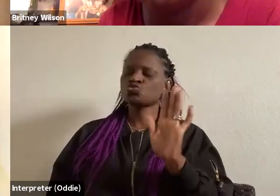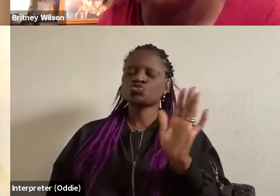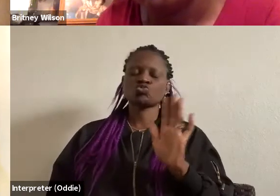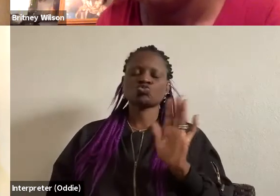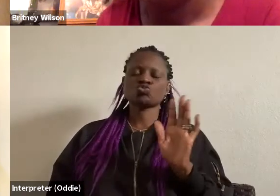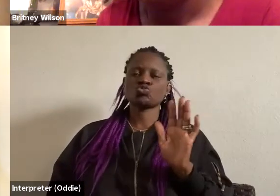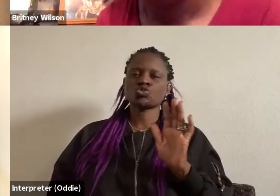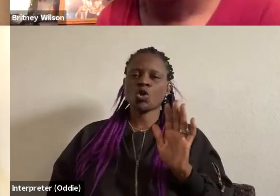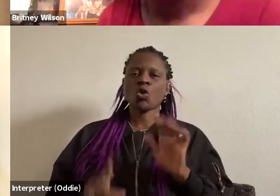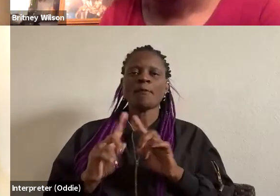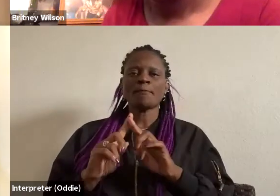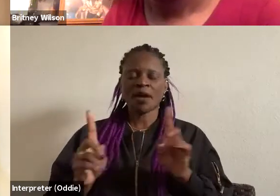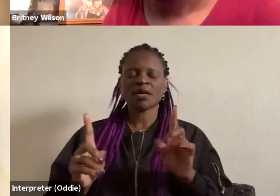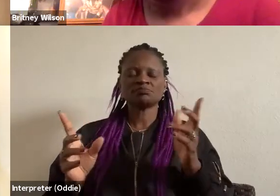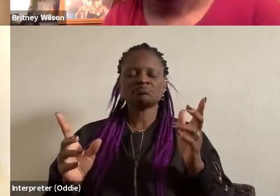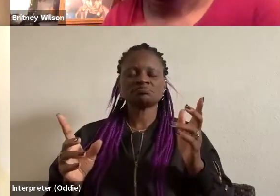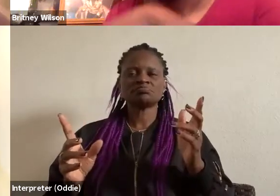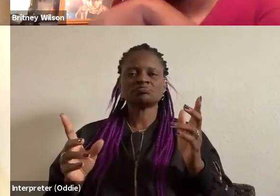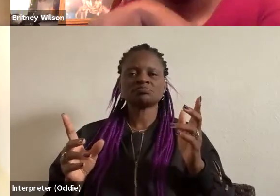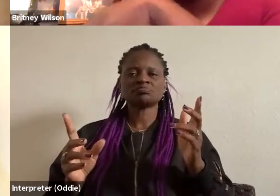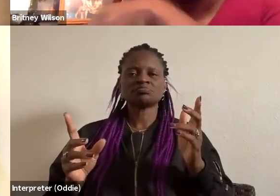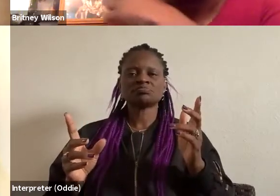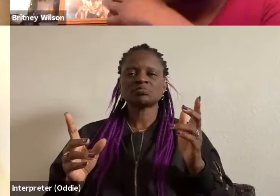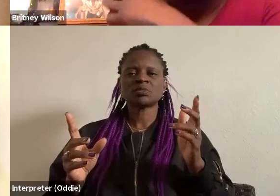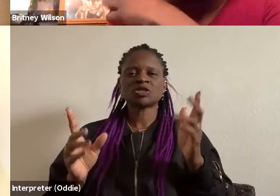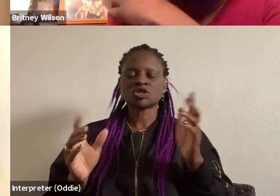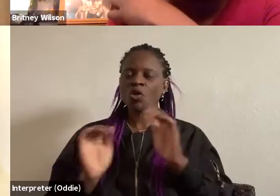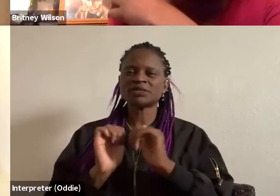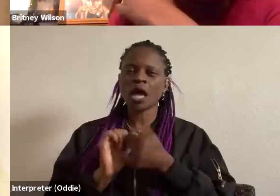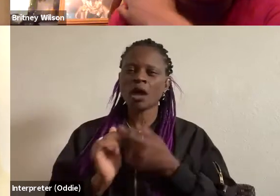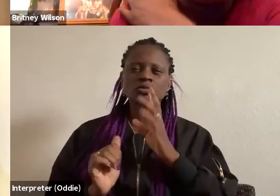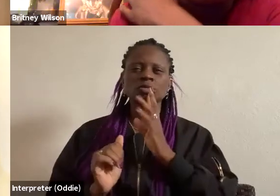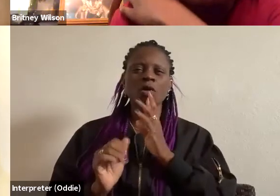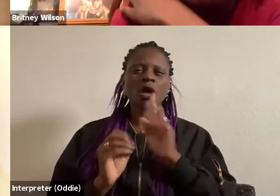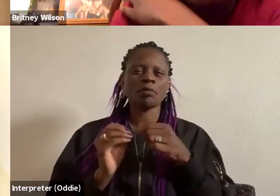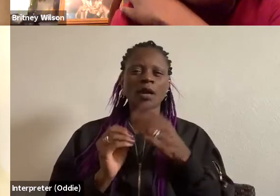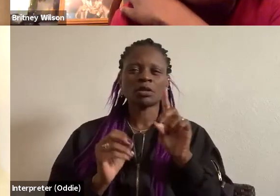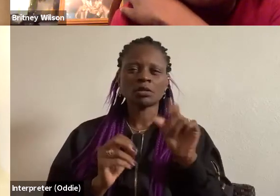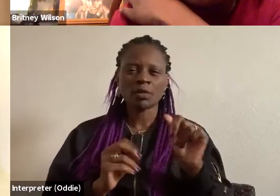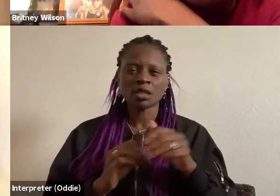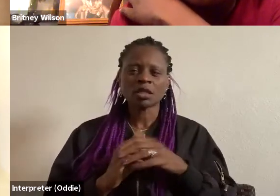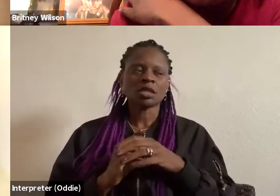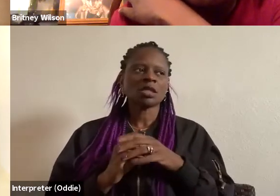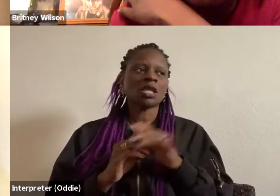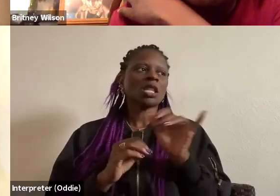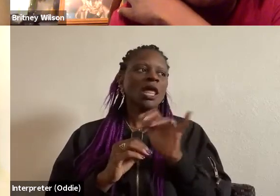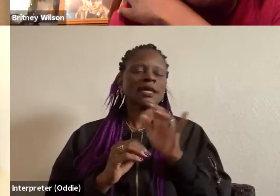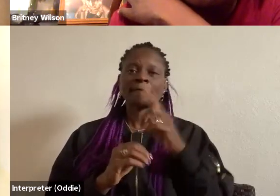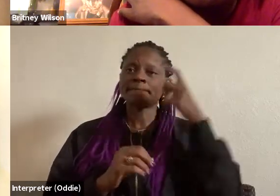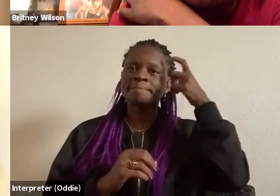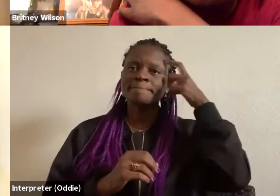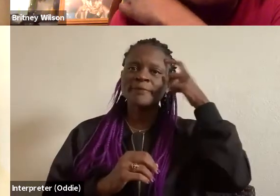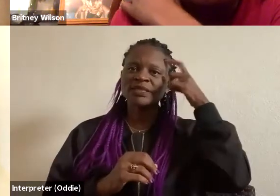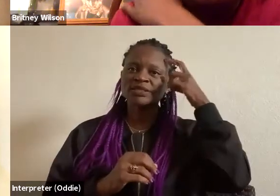there is stark ableism within the Black community in how we talk about disability, particularly mental illness, where it's really rampant in how we talk